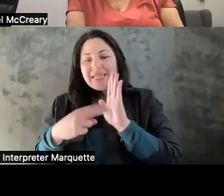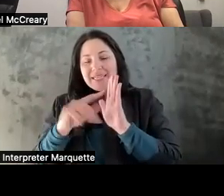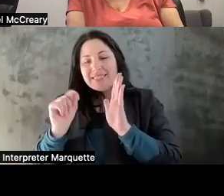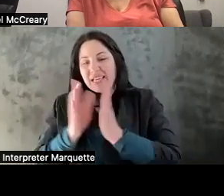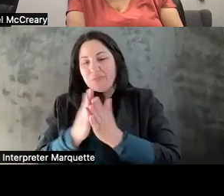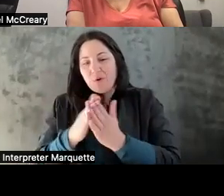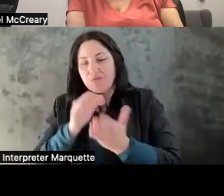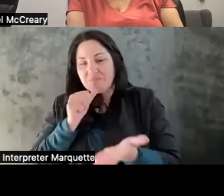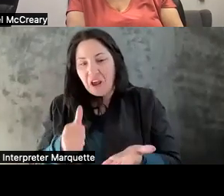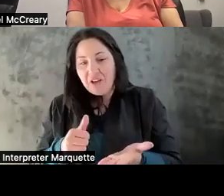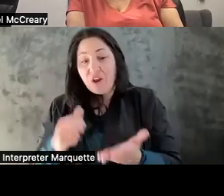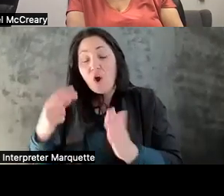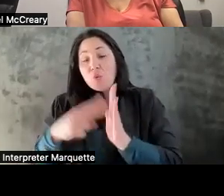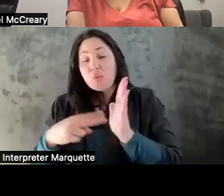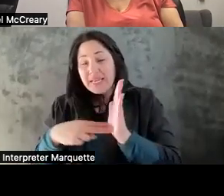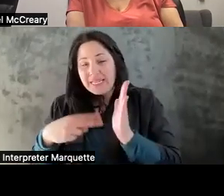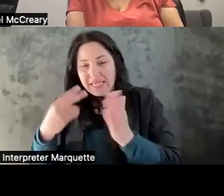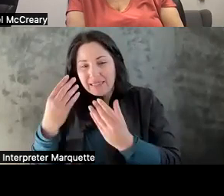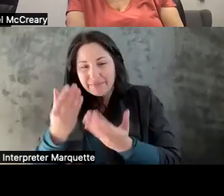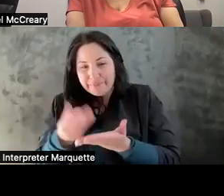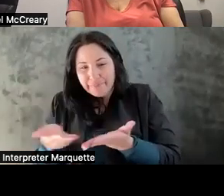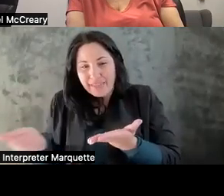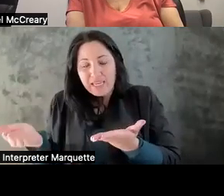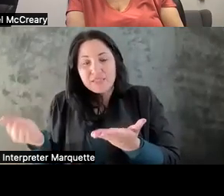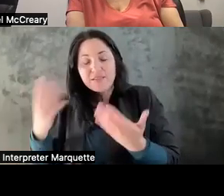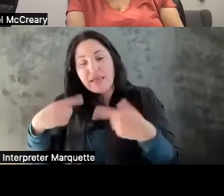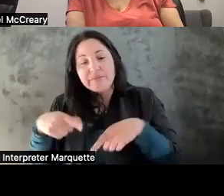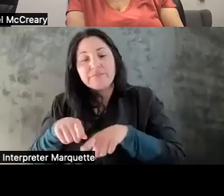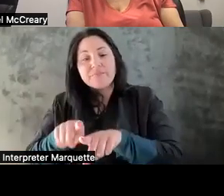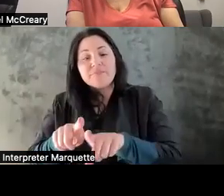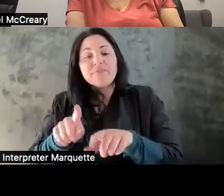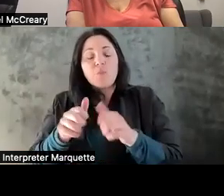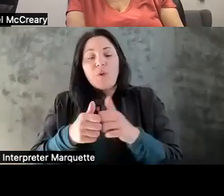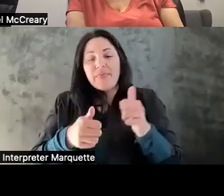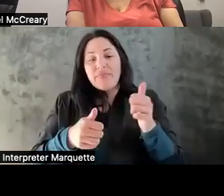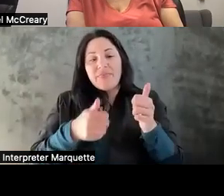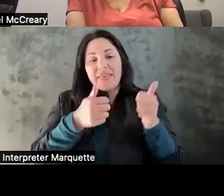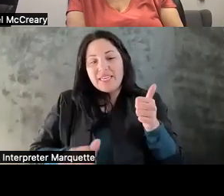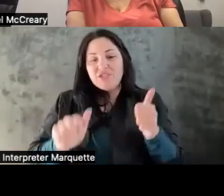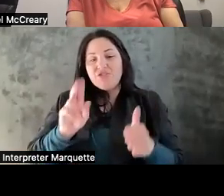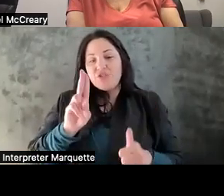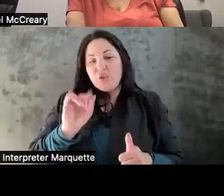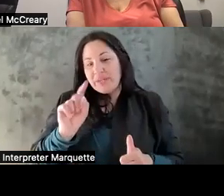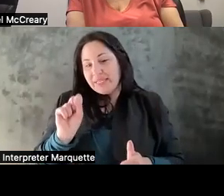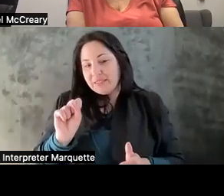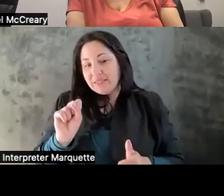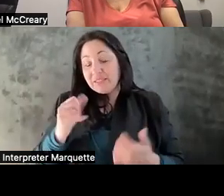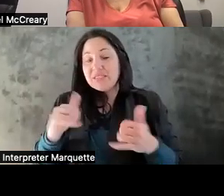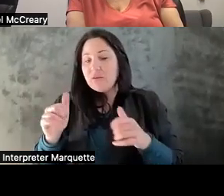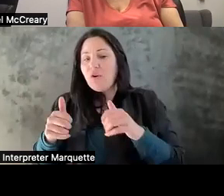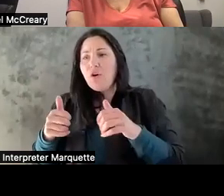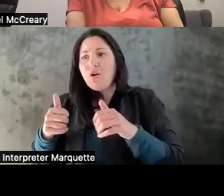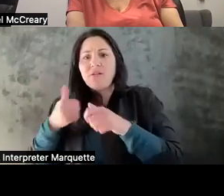reading materials are, you know, aligned with our units of inquiry, which are still California